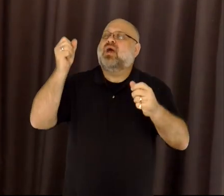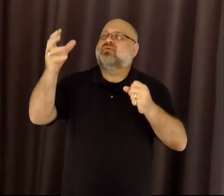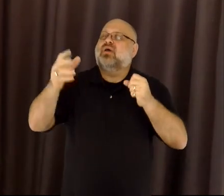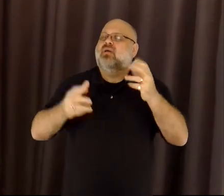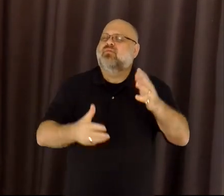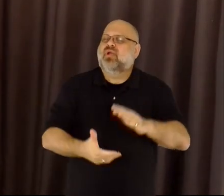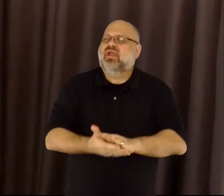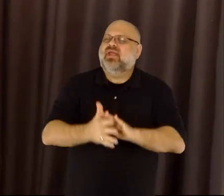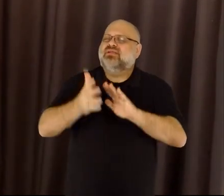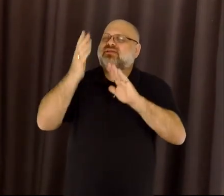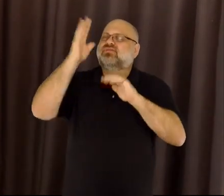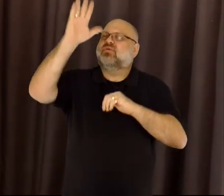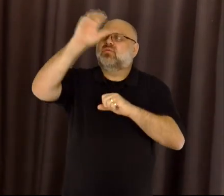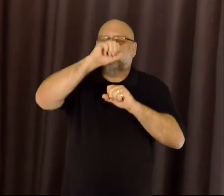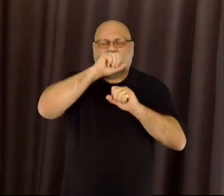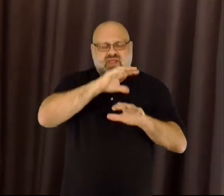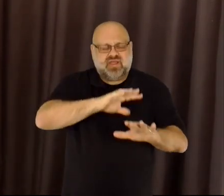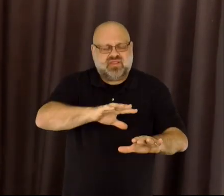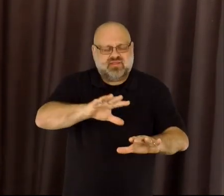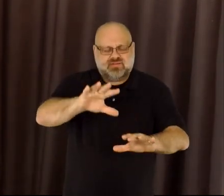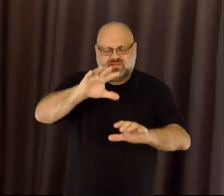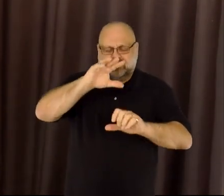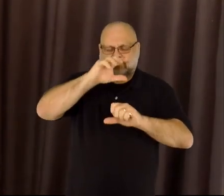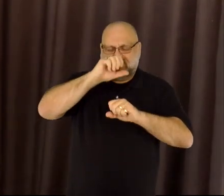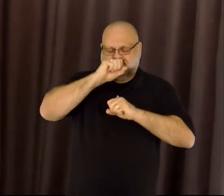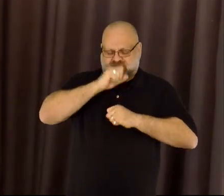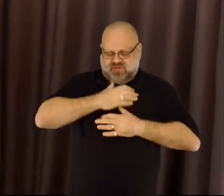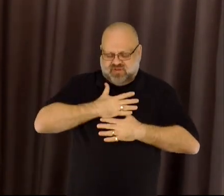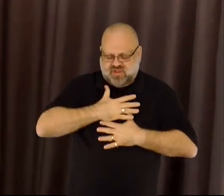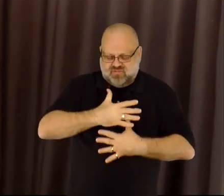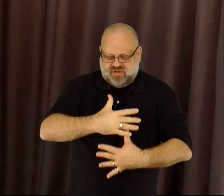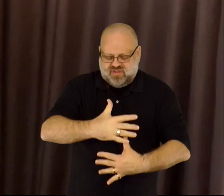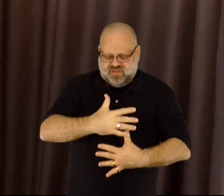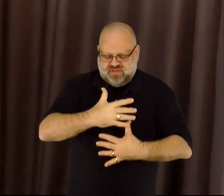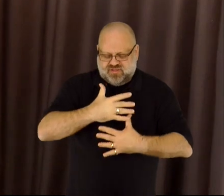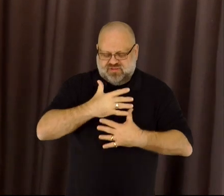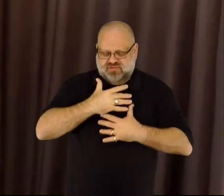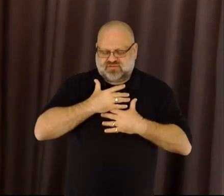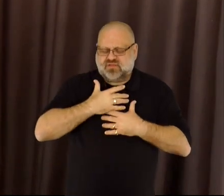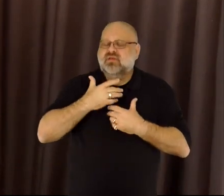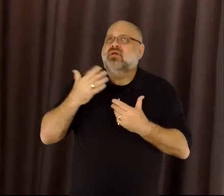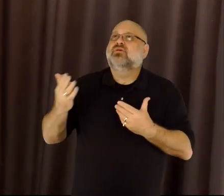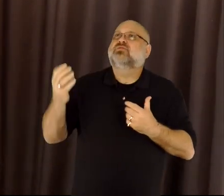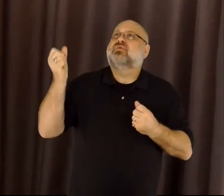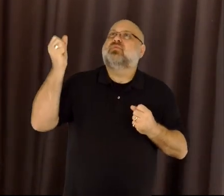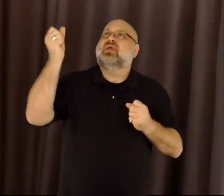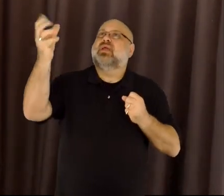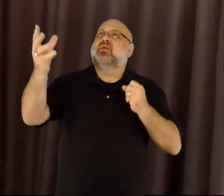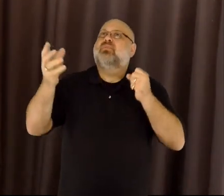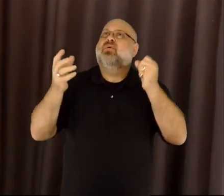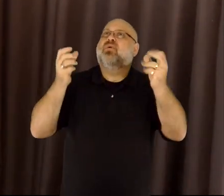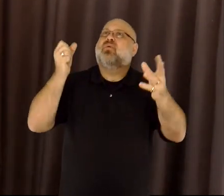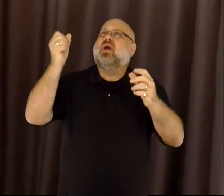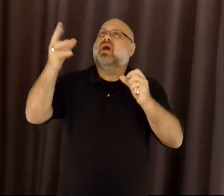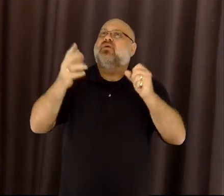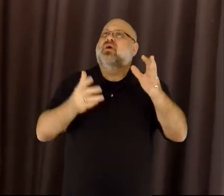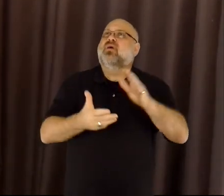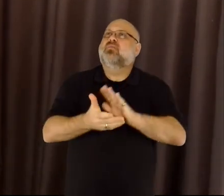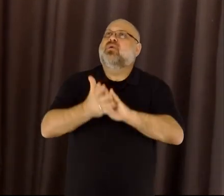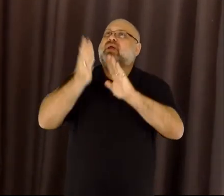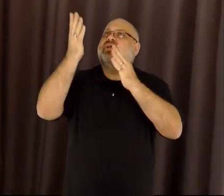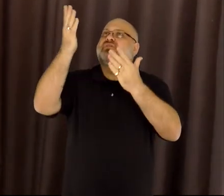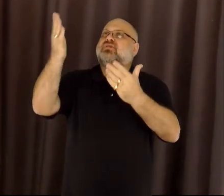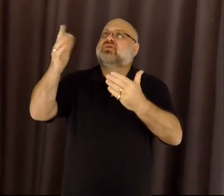pour out our praise, it's your breath in our lungs, so we pour out